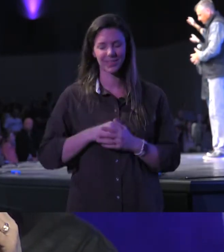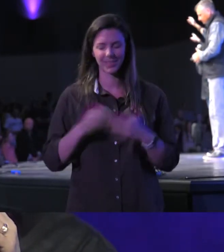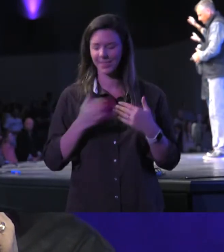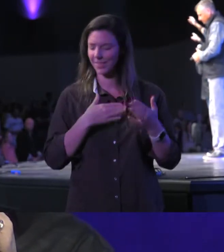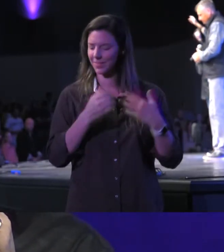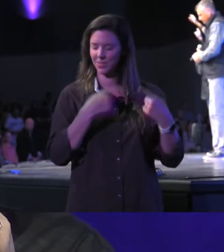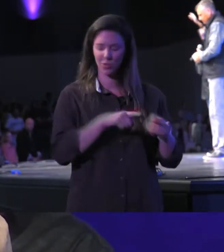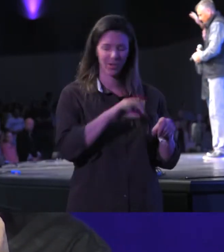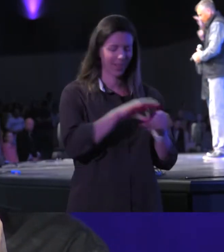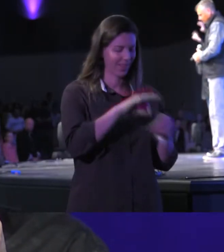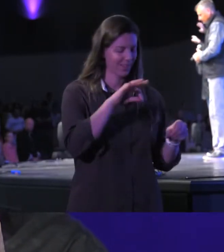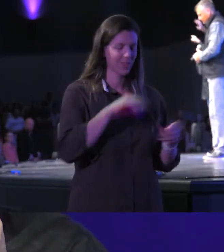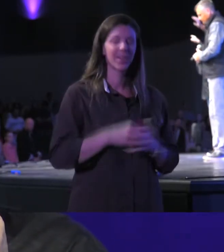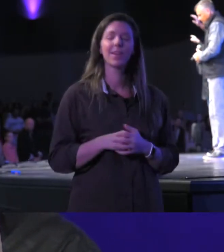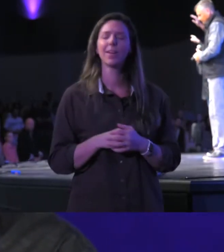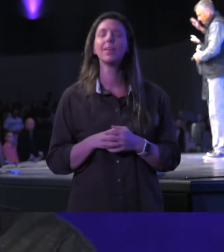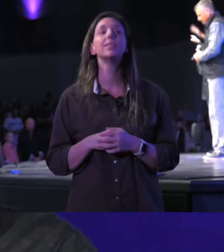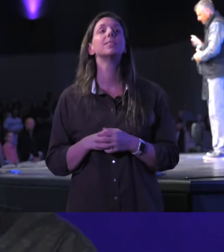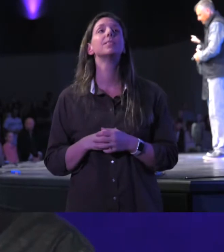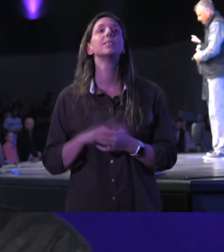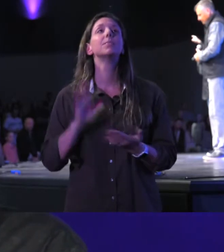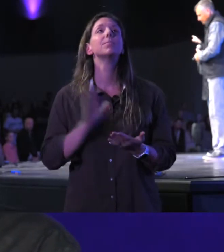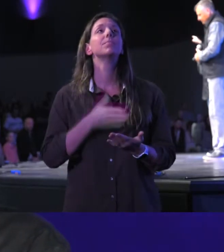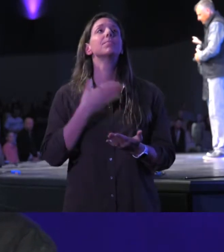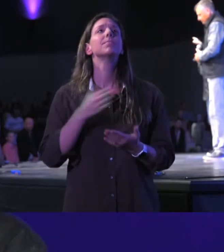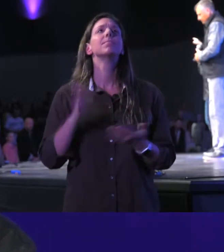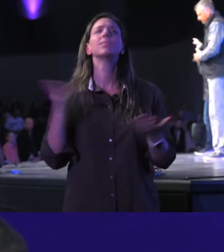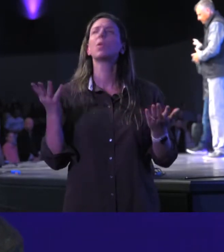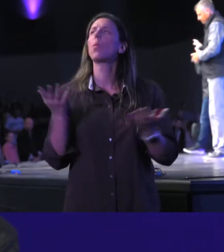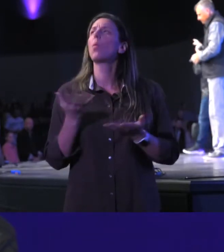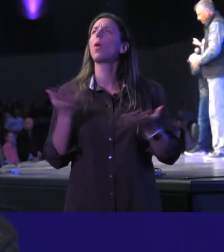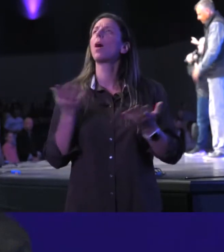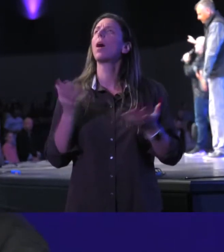So what could I say?